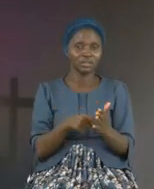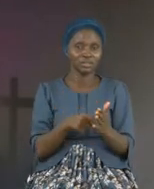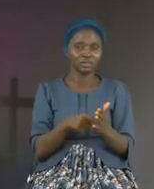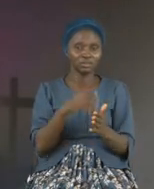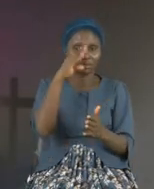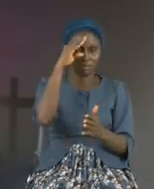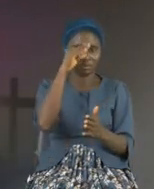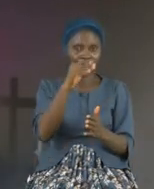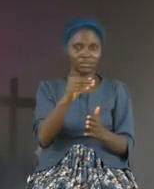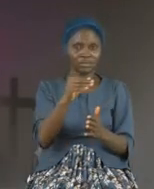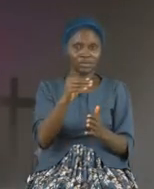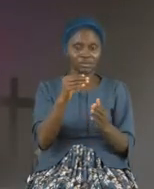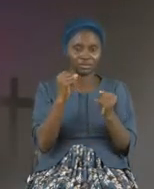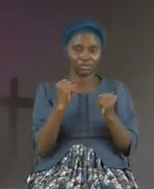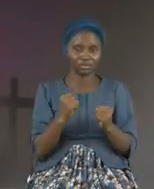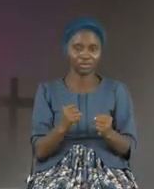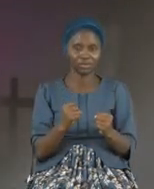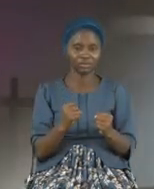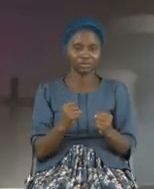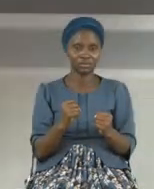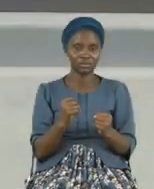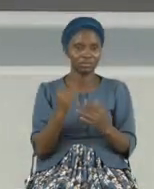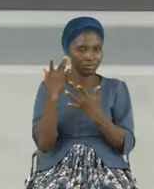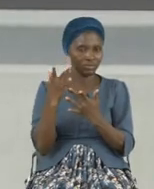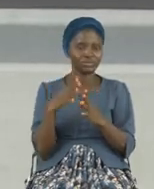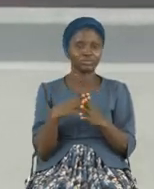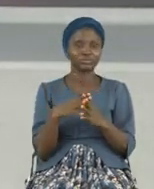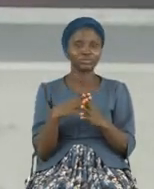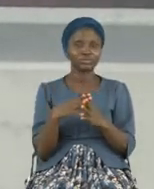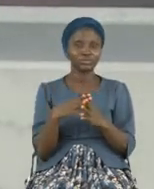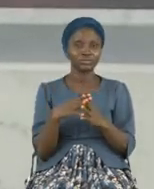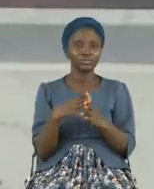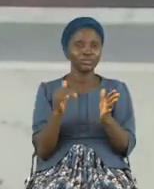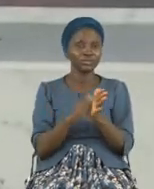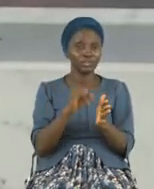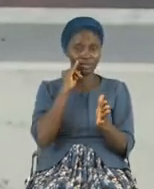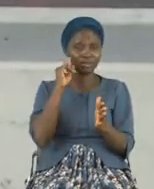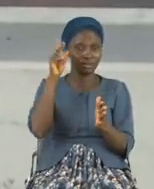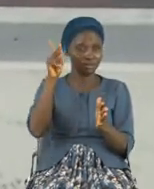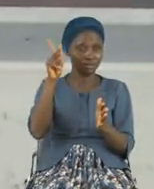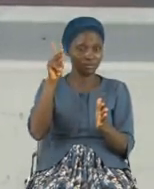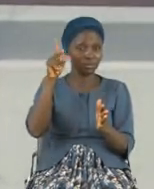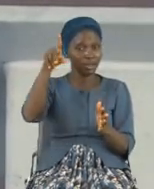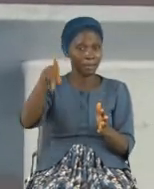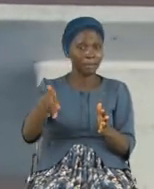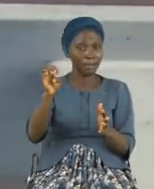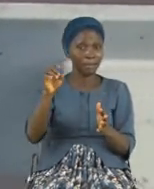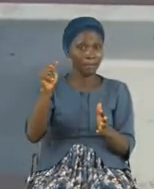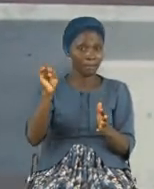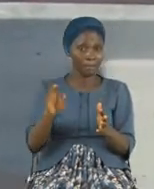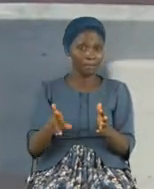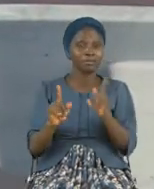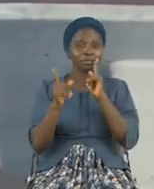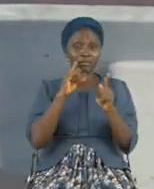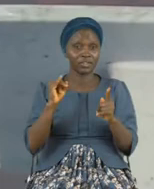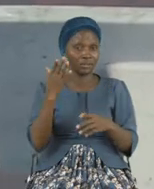man strong. Hold on. That's Peter talking there. And he was talking